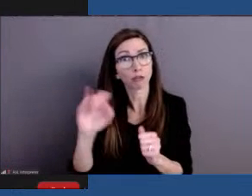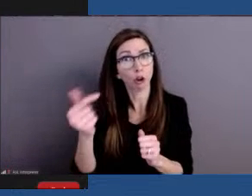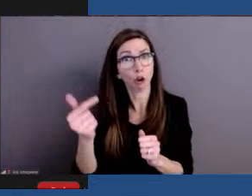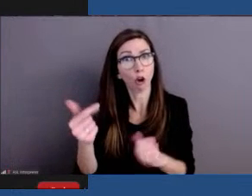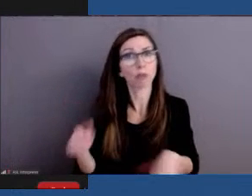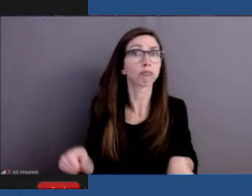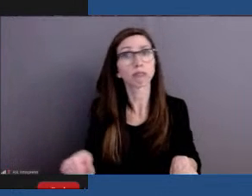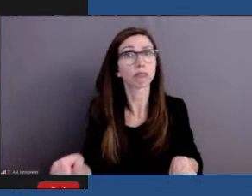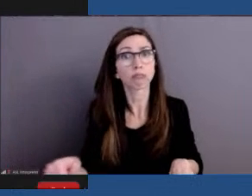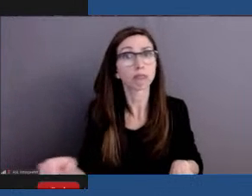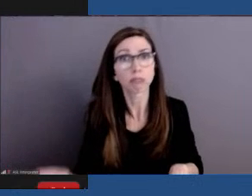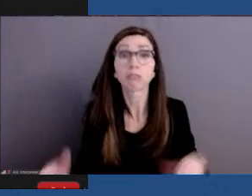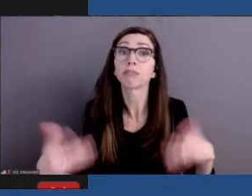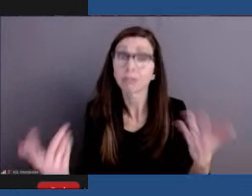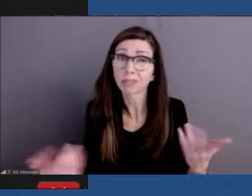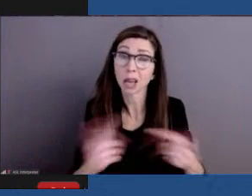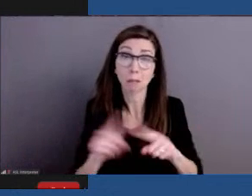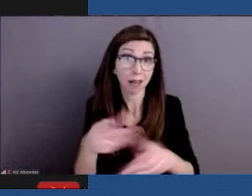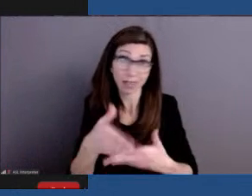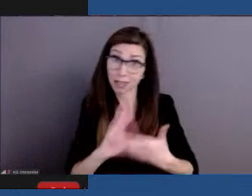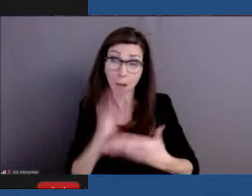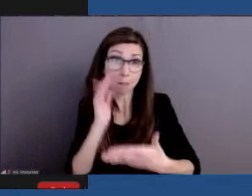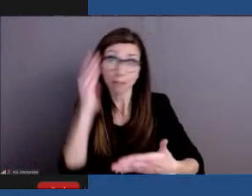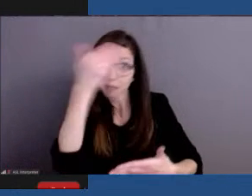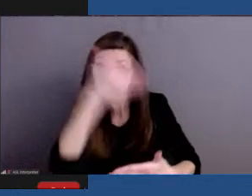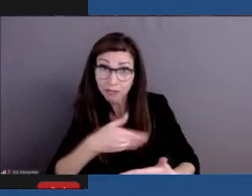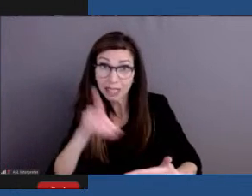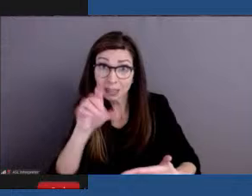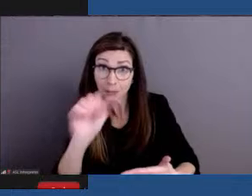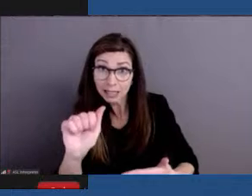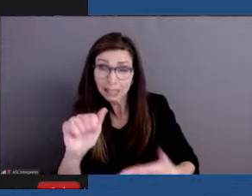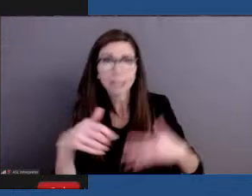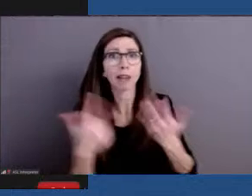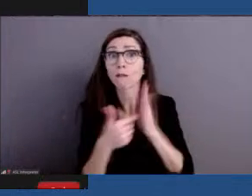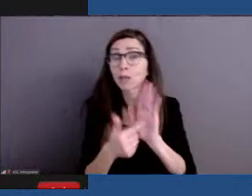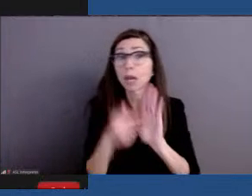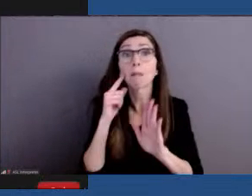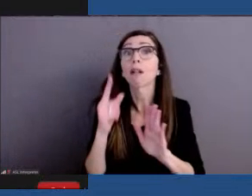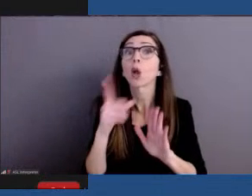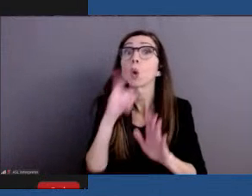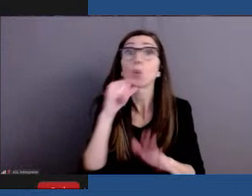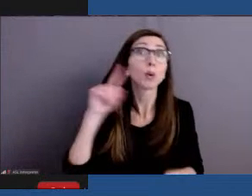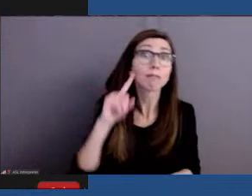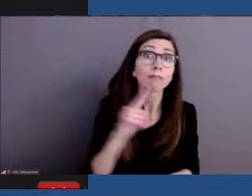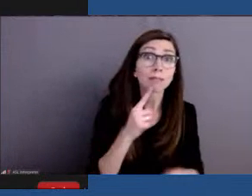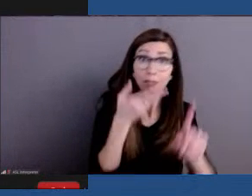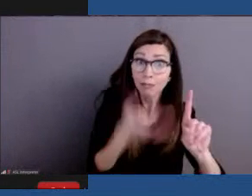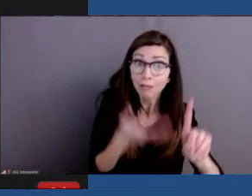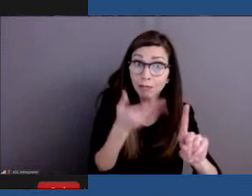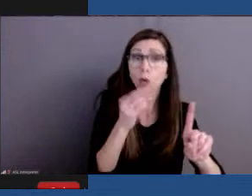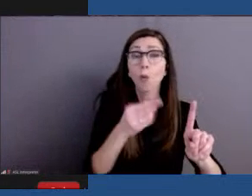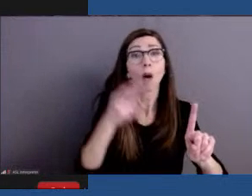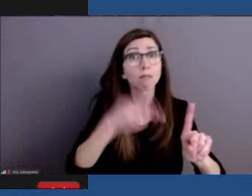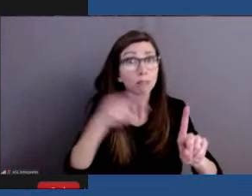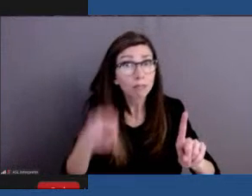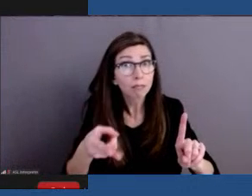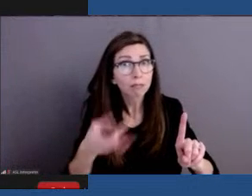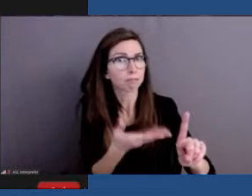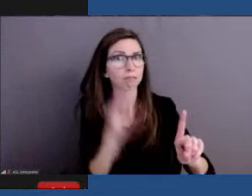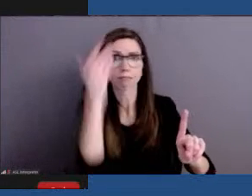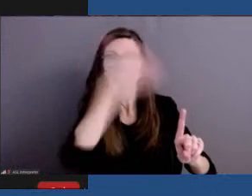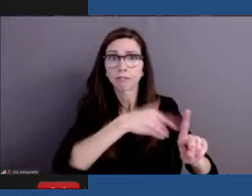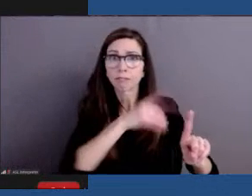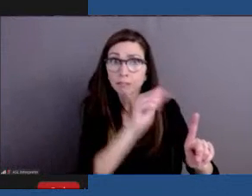visible, as Mayor Jim Watson had mentioned, are people who are deaf and hard of hearing, people with mental health issues, people